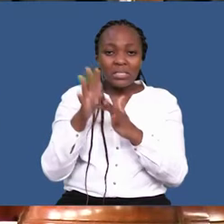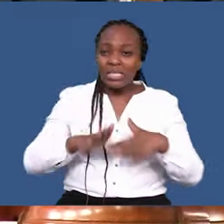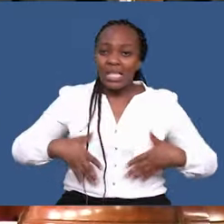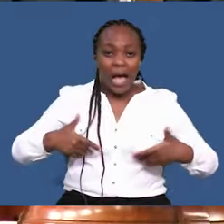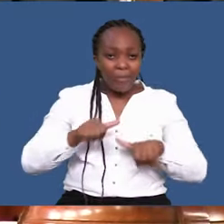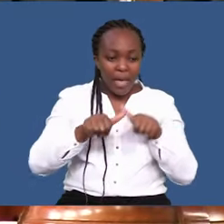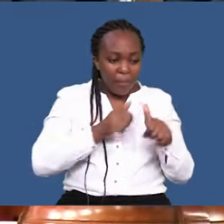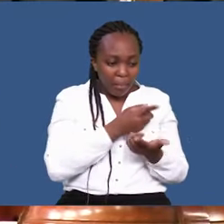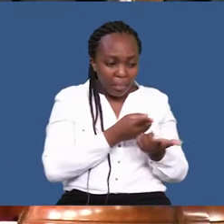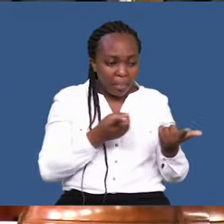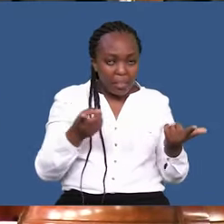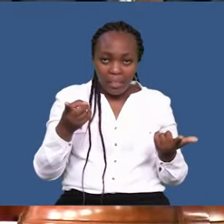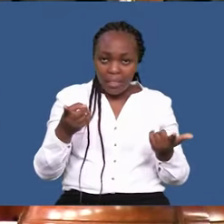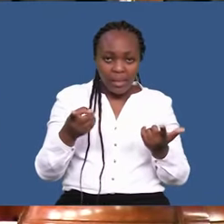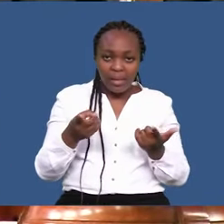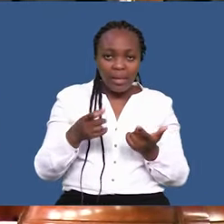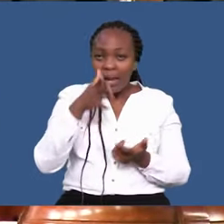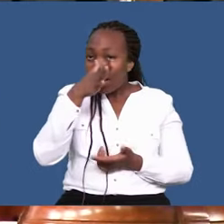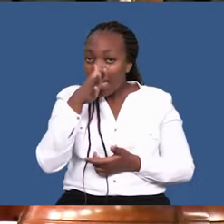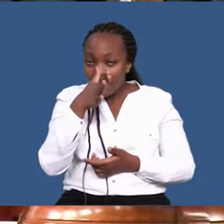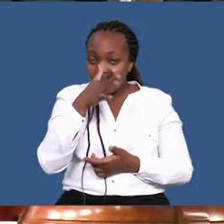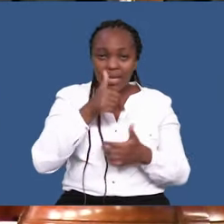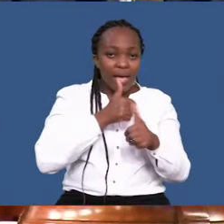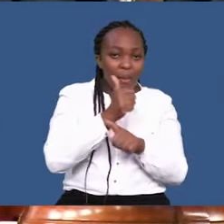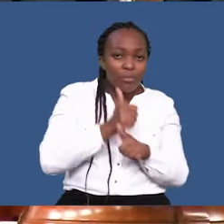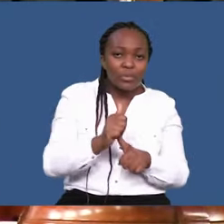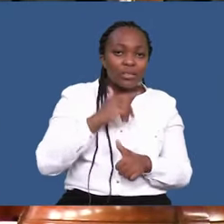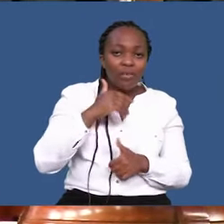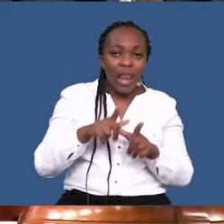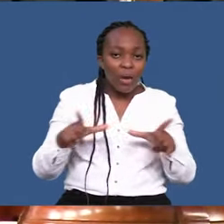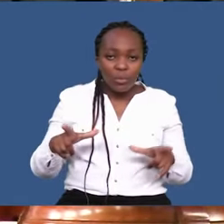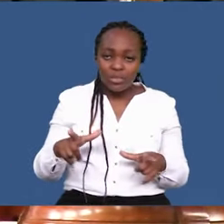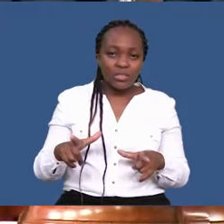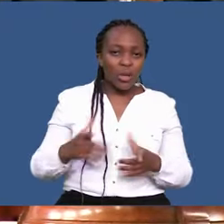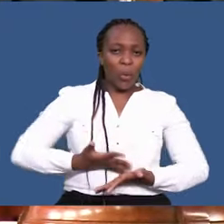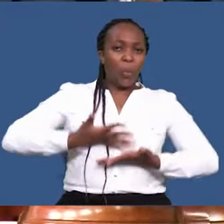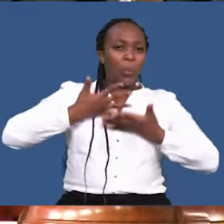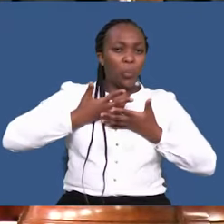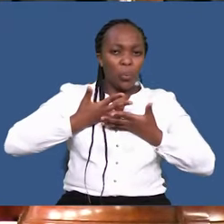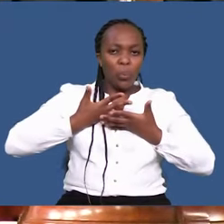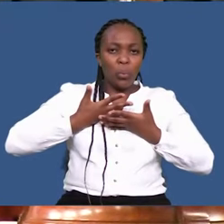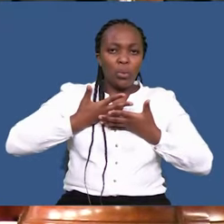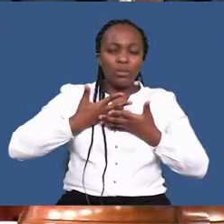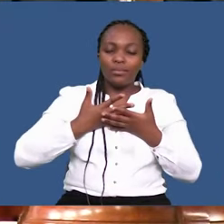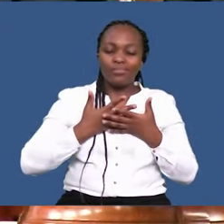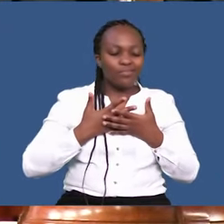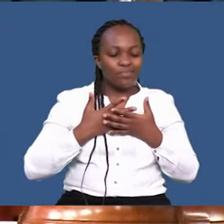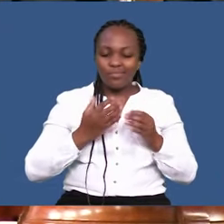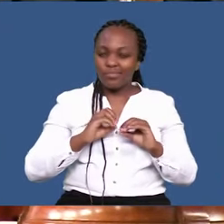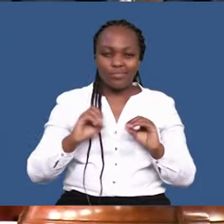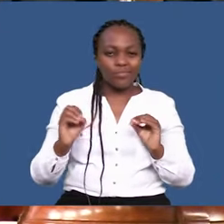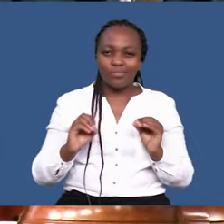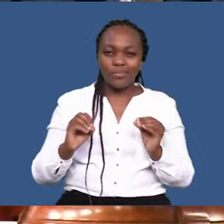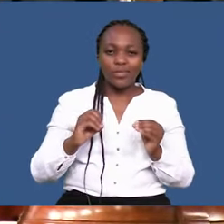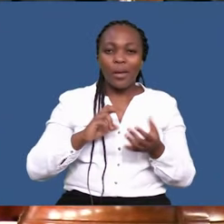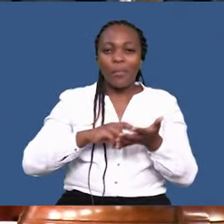so, if we identify with him, we should not walk in them either. We must